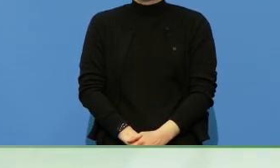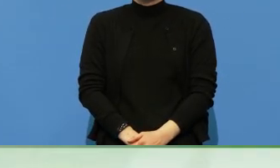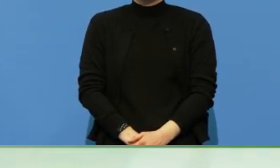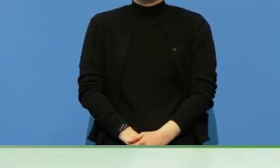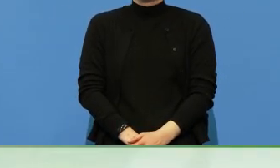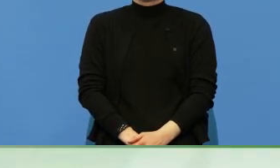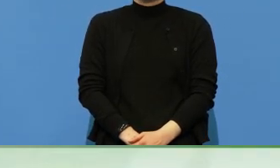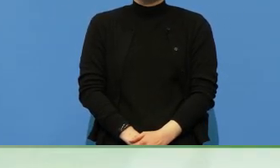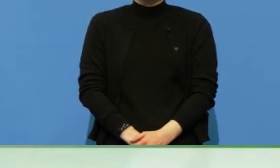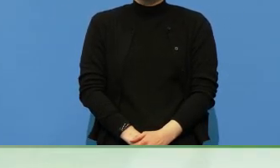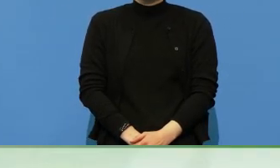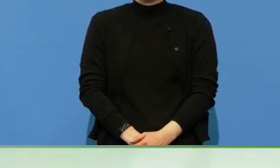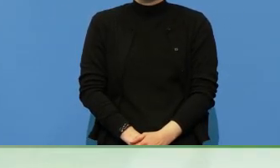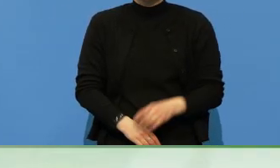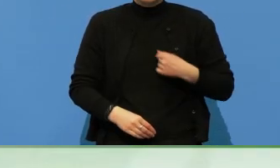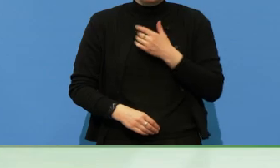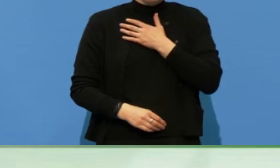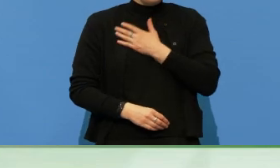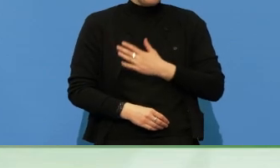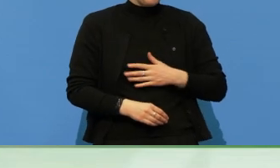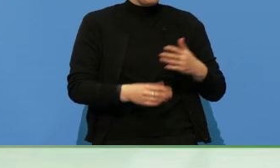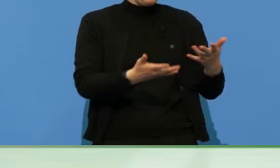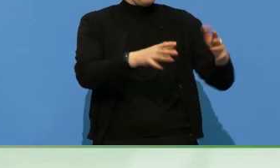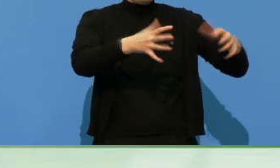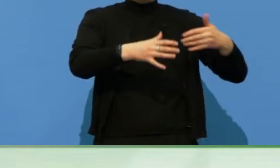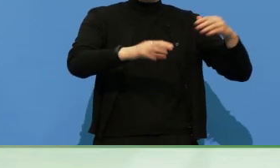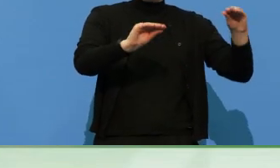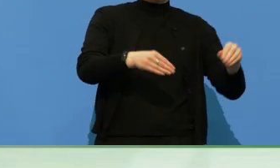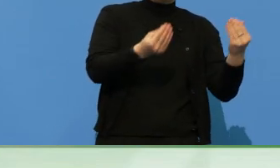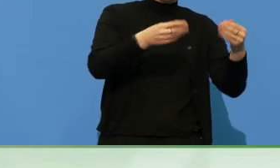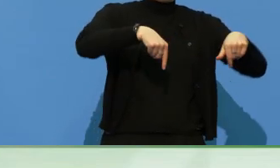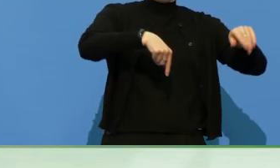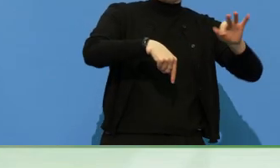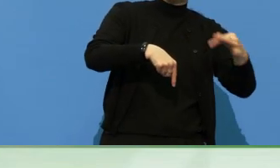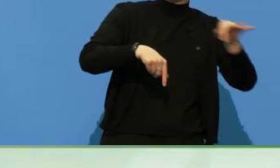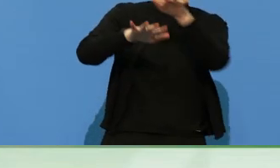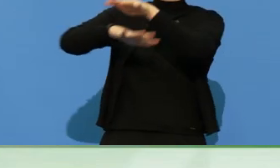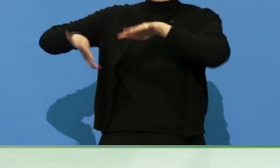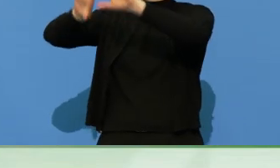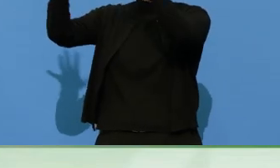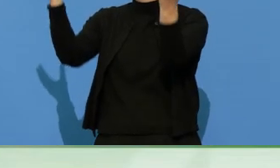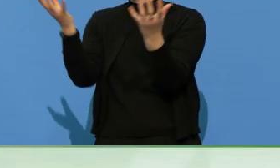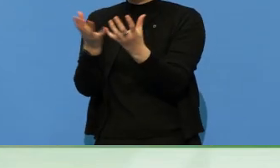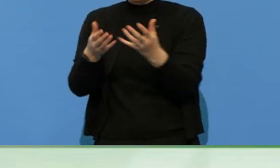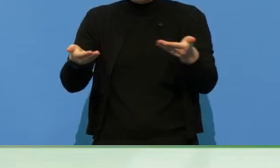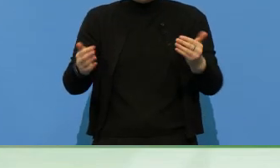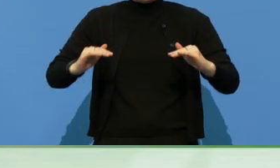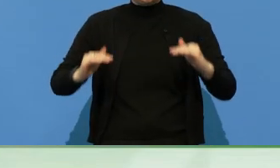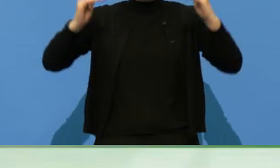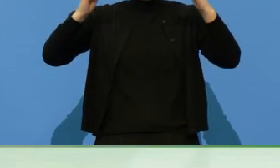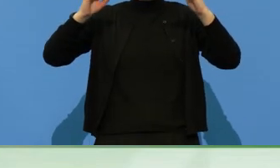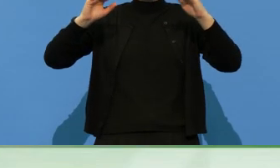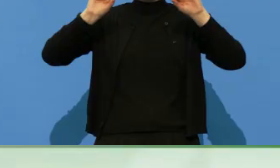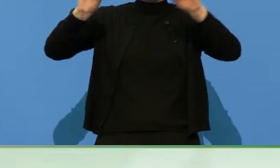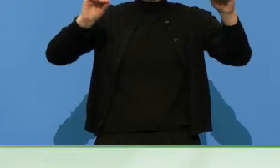the educational processes in France and abroad for blind people, but also for other disabilities, because